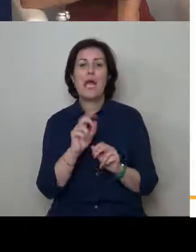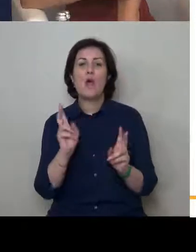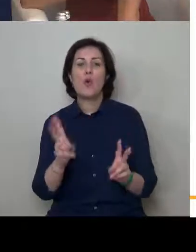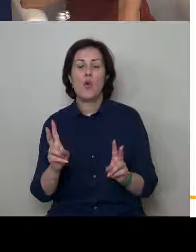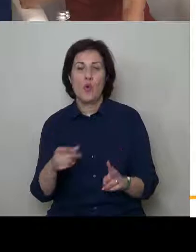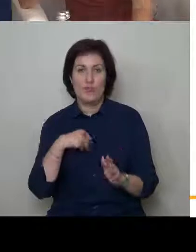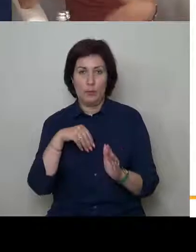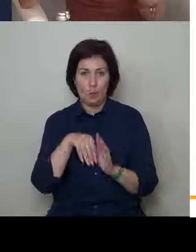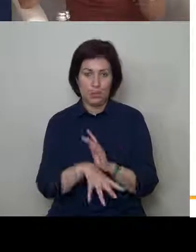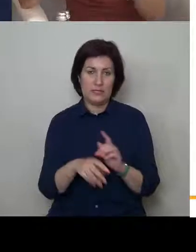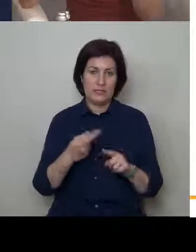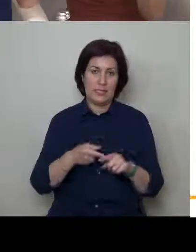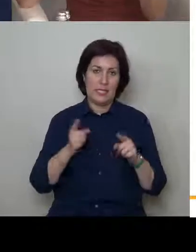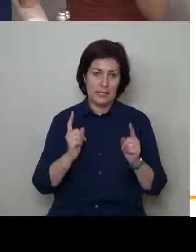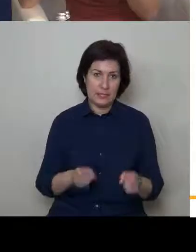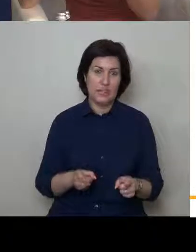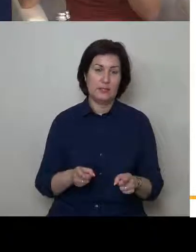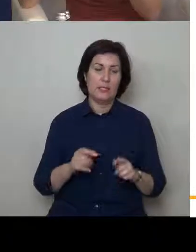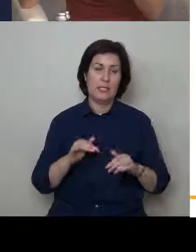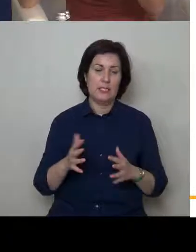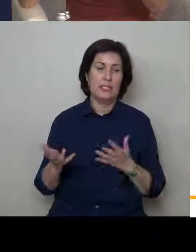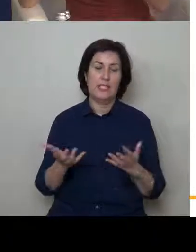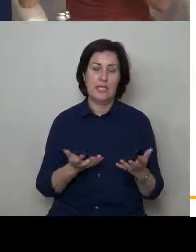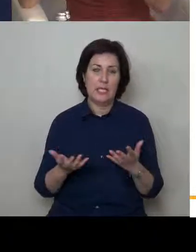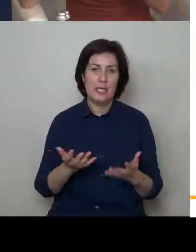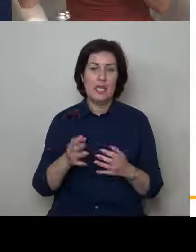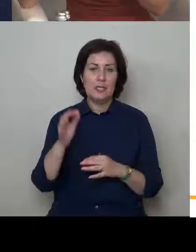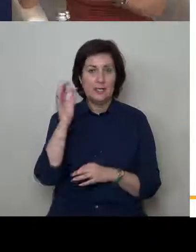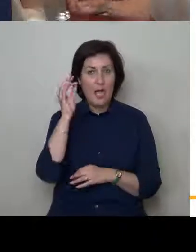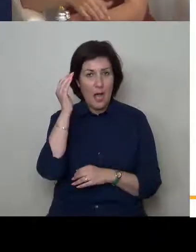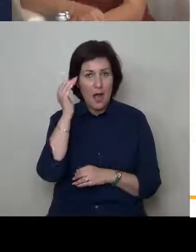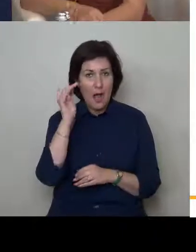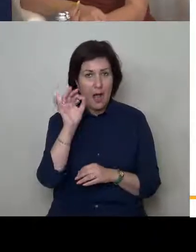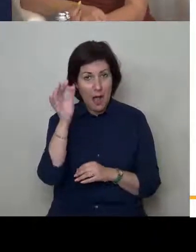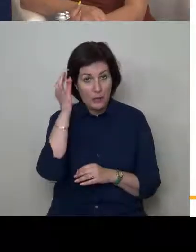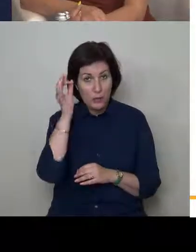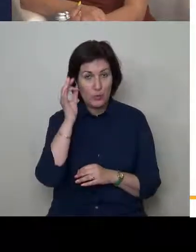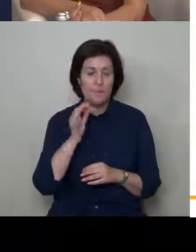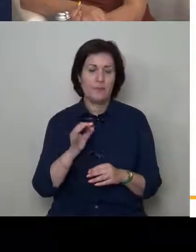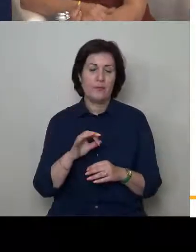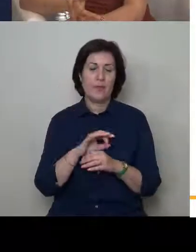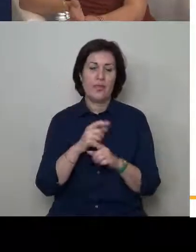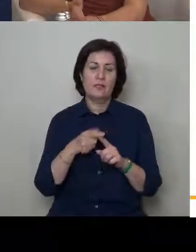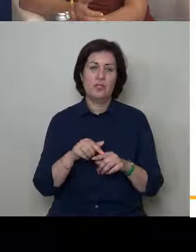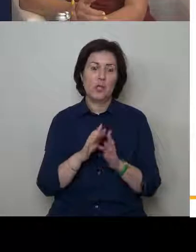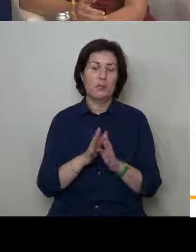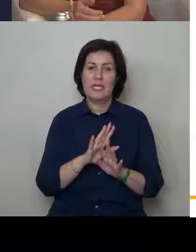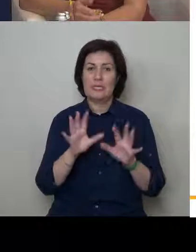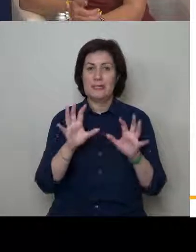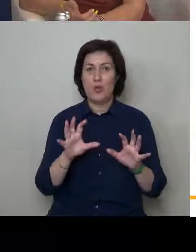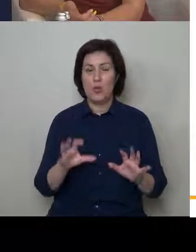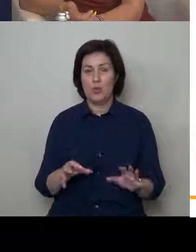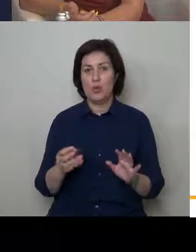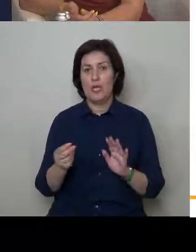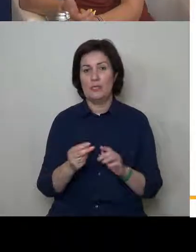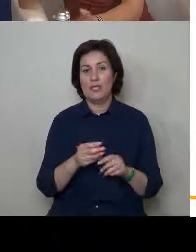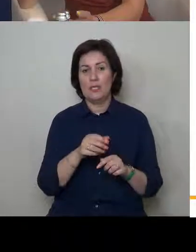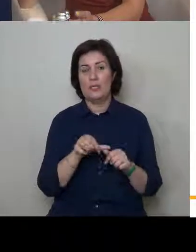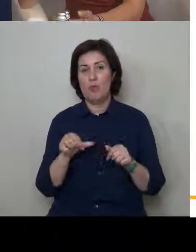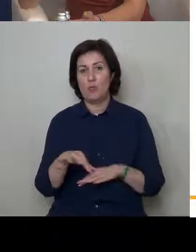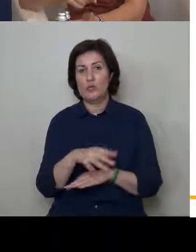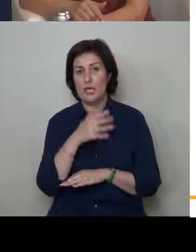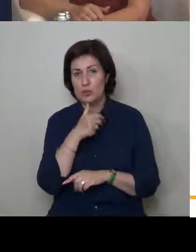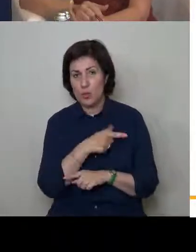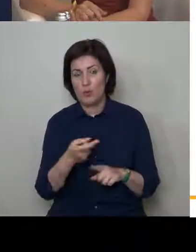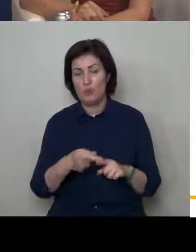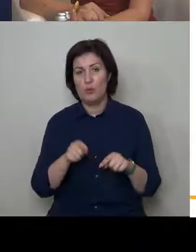discloses who he or she has voted for, then this is an action that is